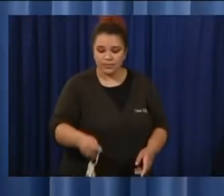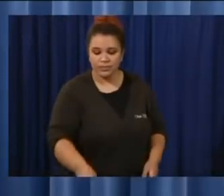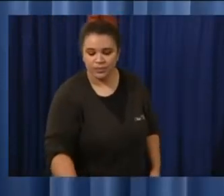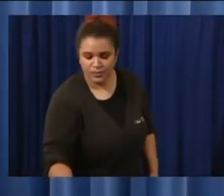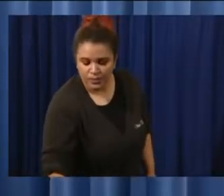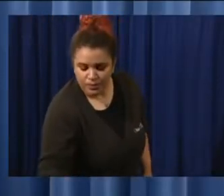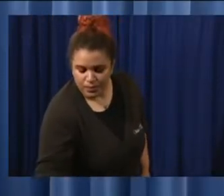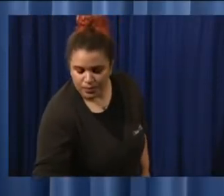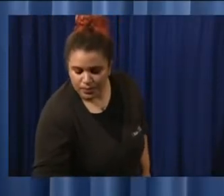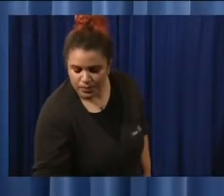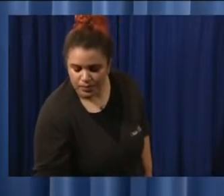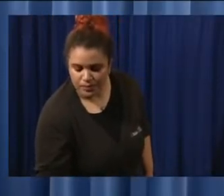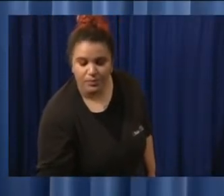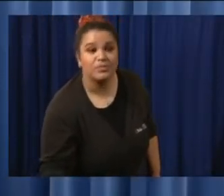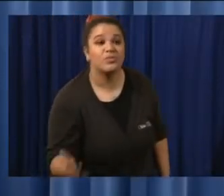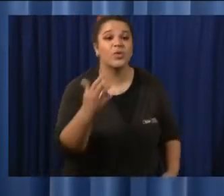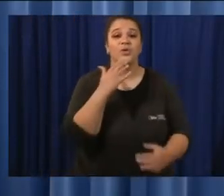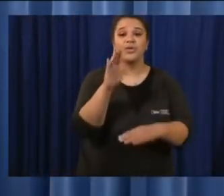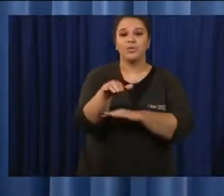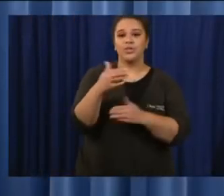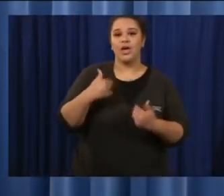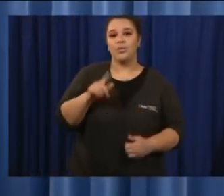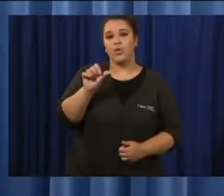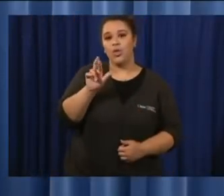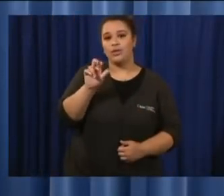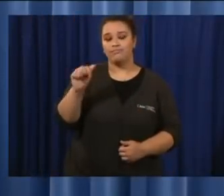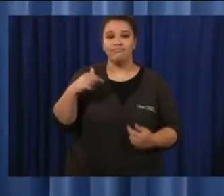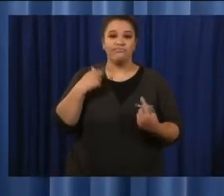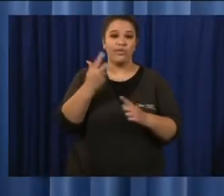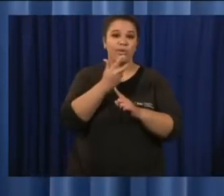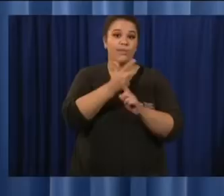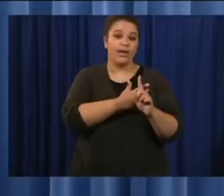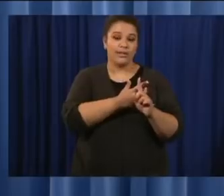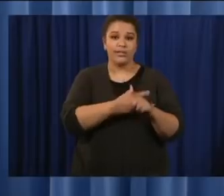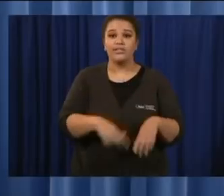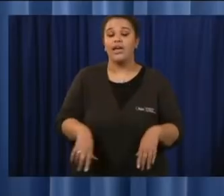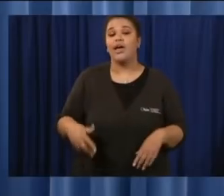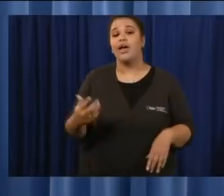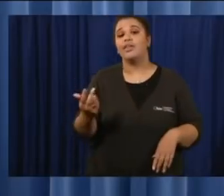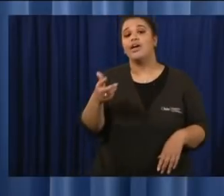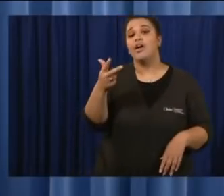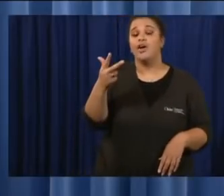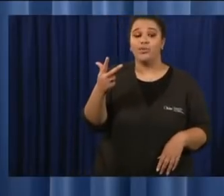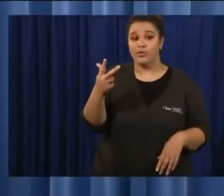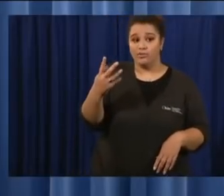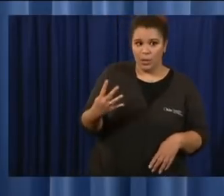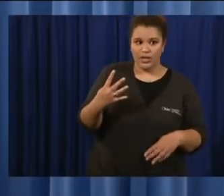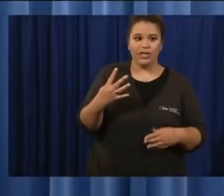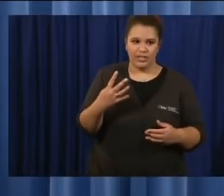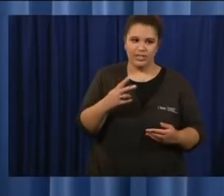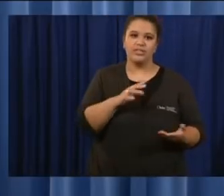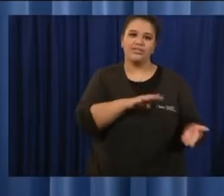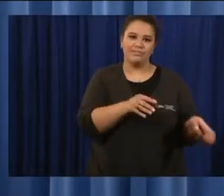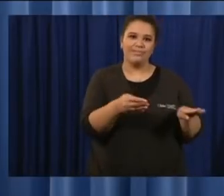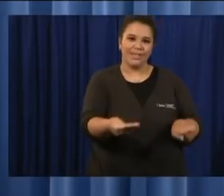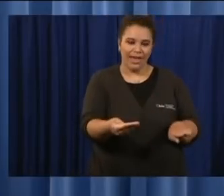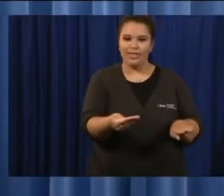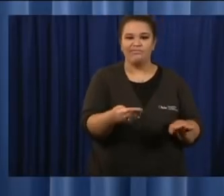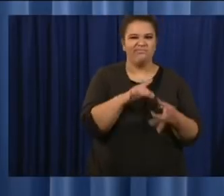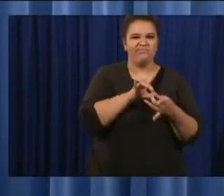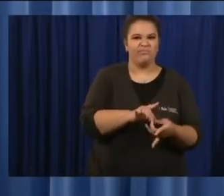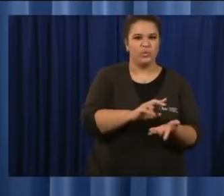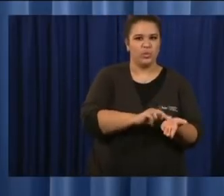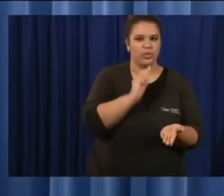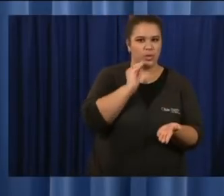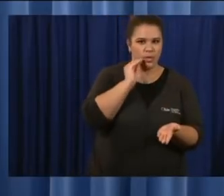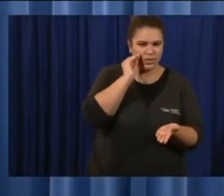into this crisis, and 3/4 of the deaths are linked to nursing homes. Why didn't we have more comprehensive